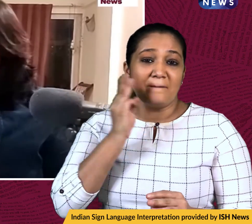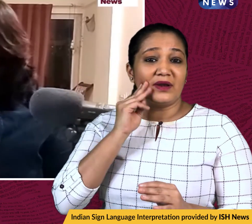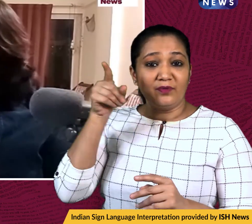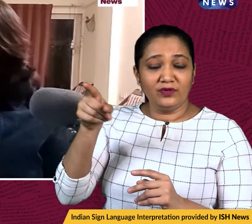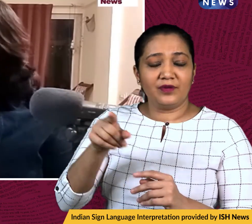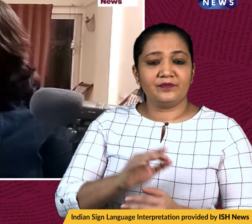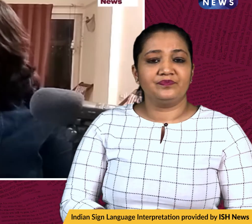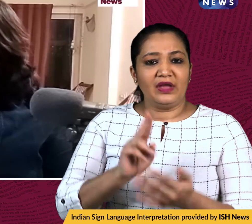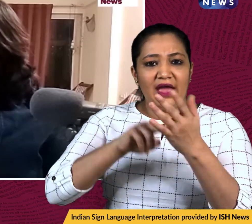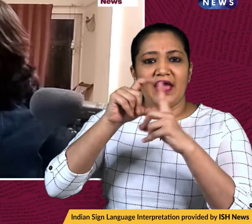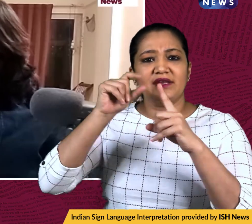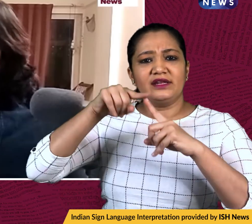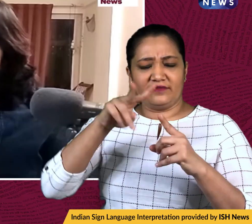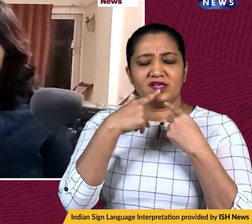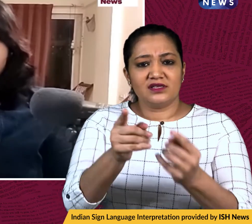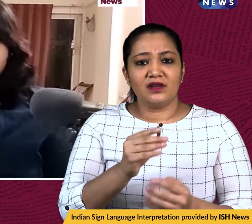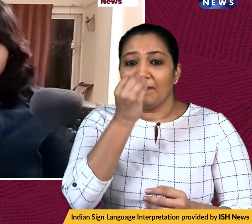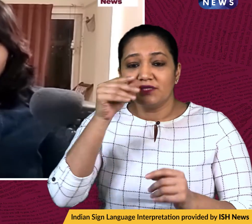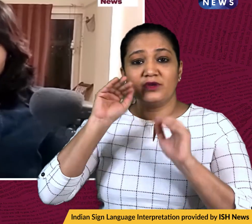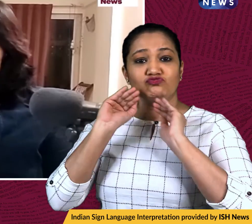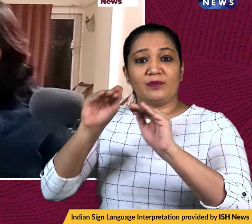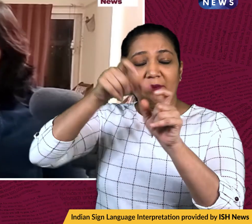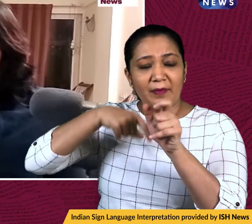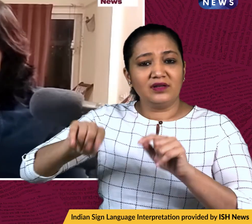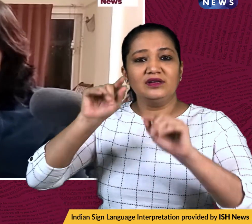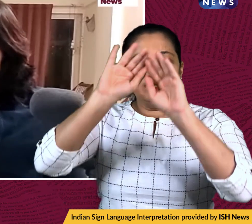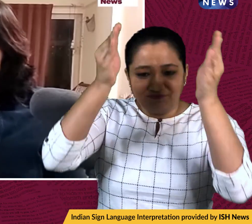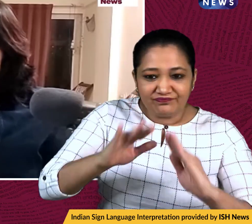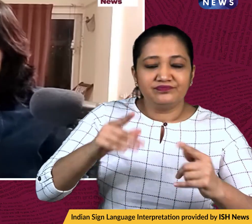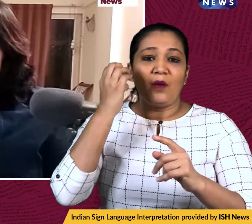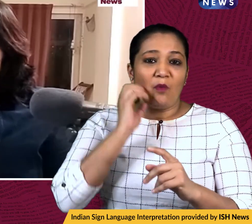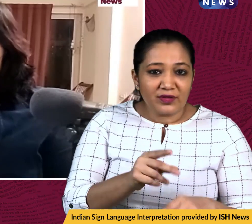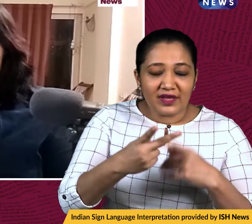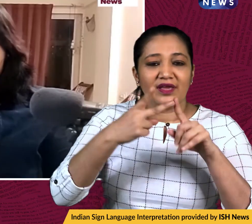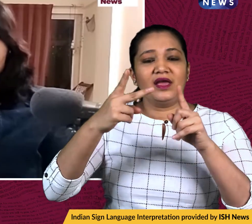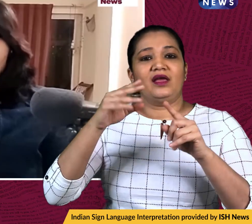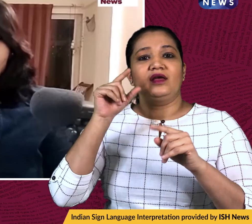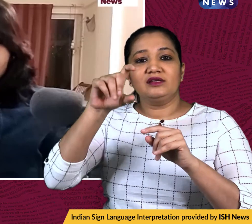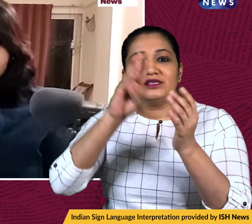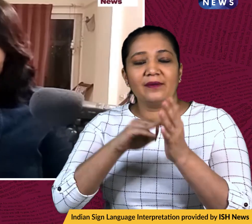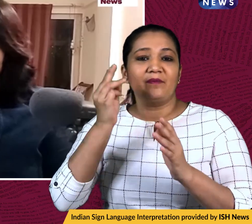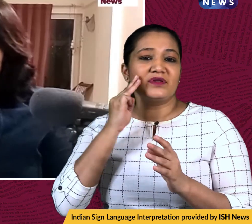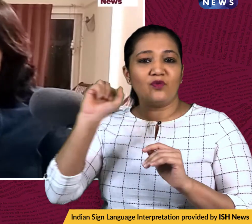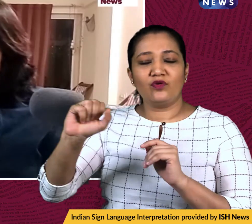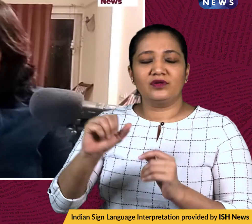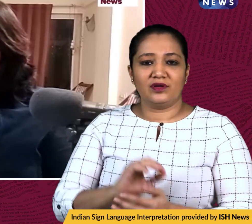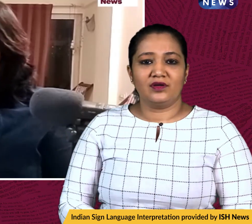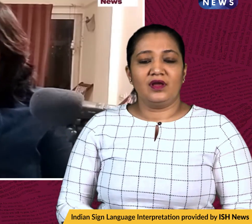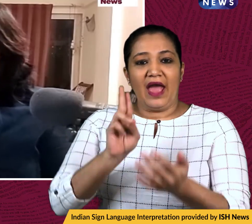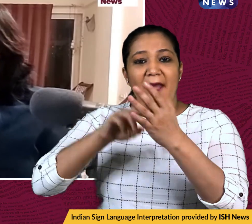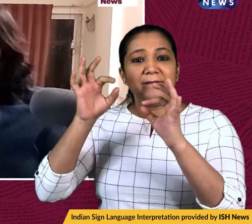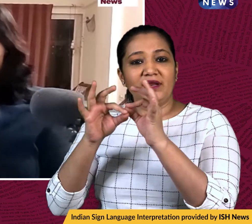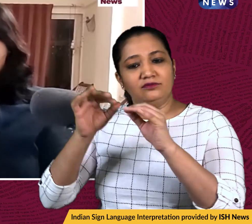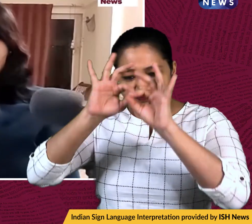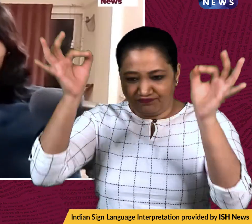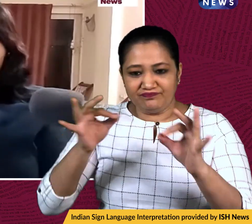in Manipur, NDTV has reported that BJP supporters burnt effigies of Prime Minister Modi and Manipur Chief Minister N.